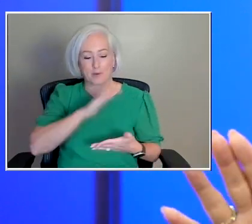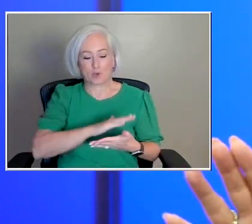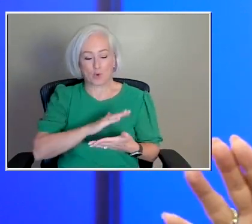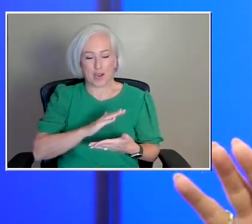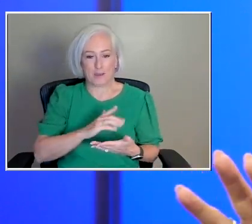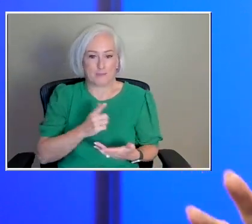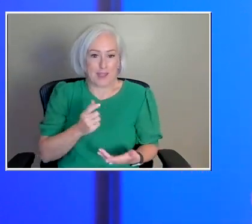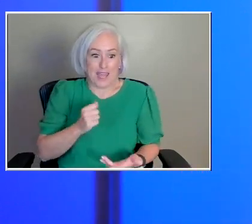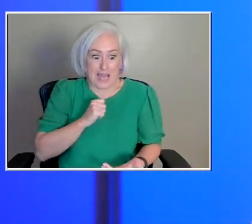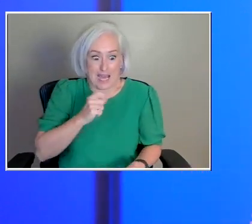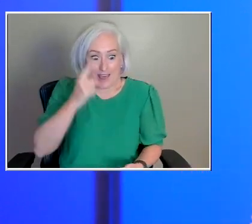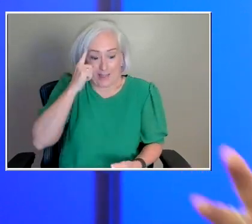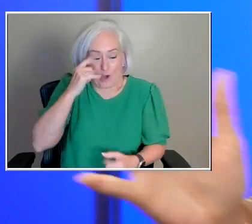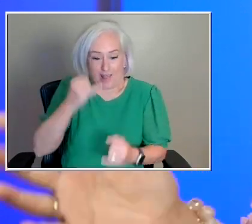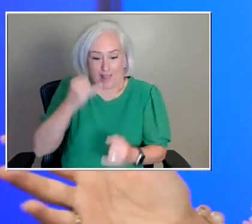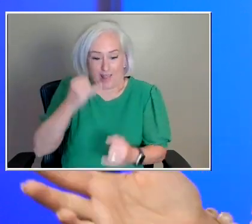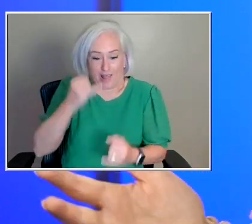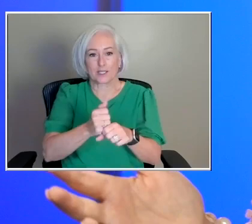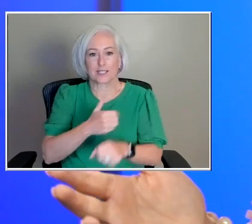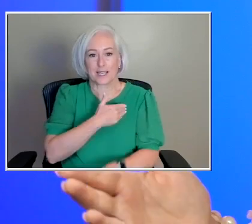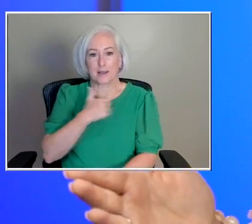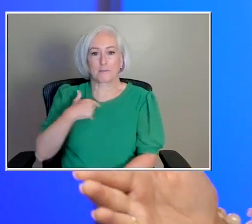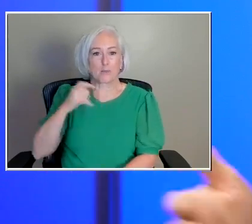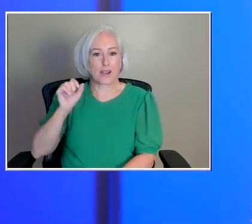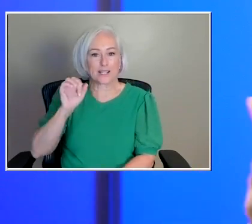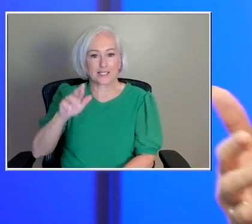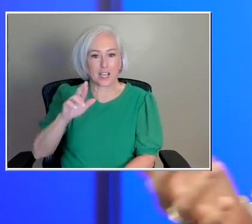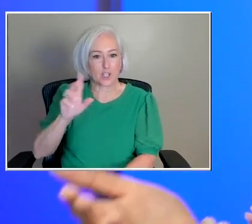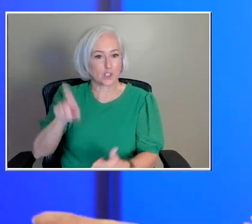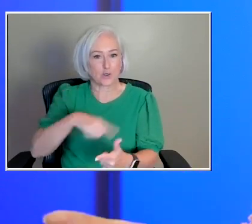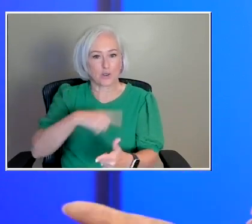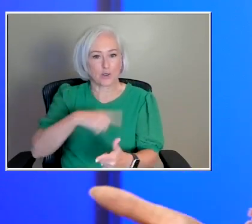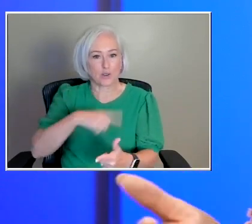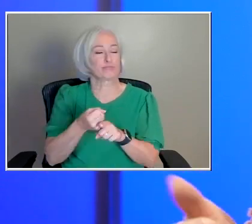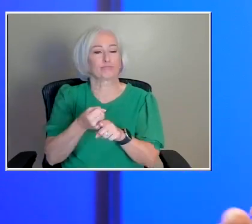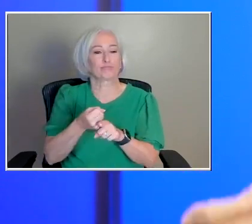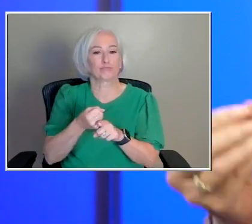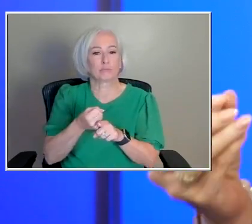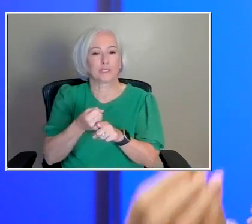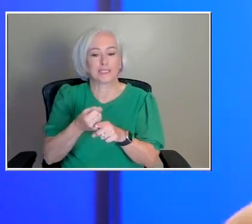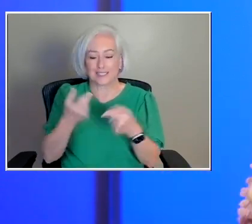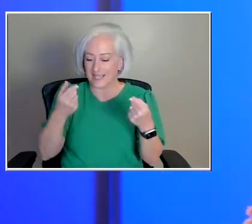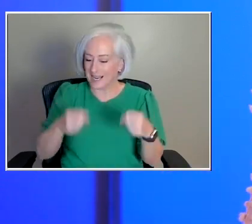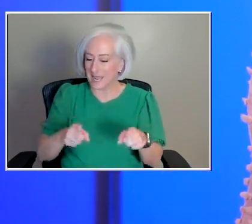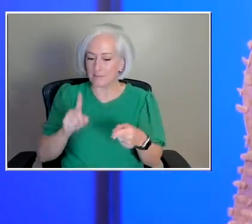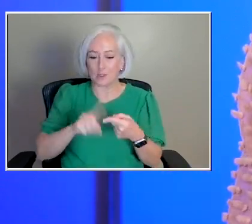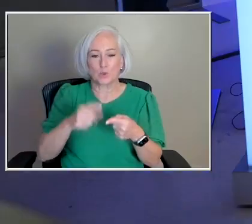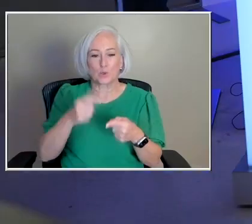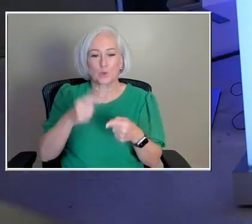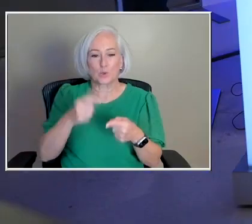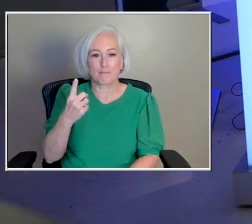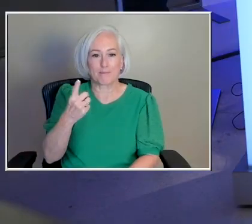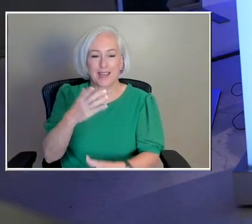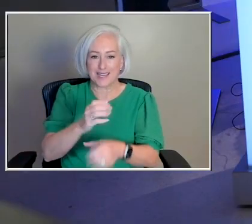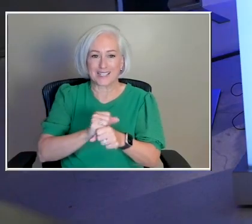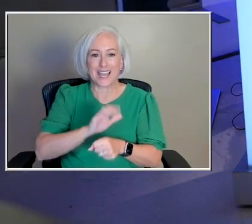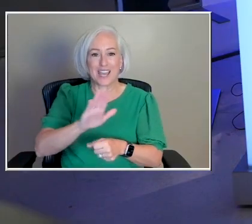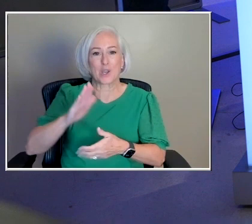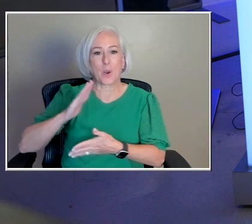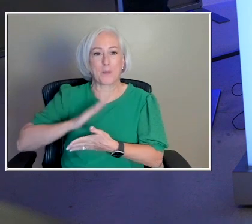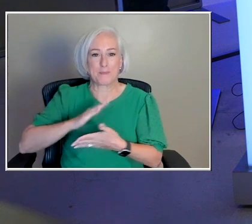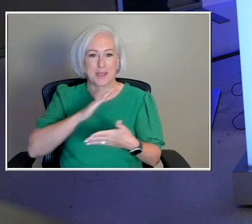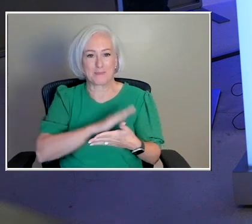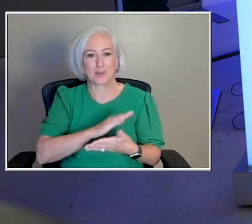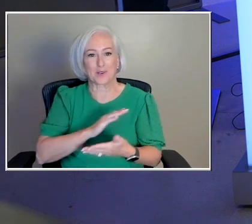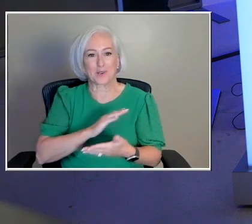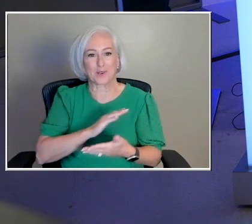to get breast cancer, and it came knocking at my door. So it can happen to anybody. So get your mammogram. Great message. You said that you'd say that to